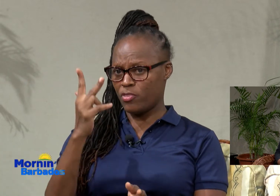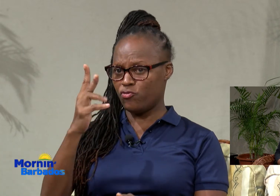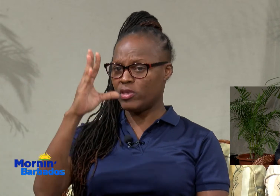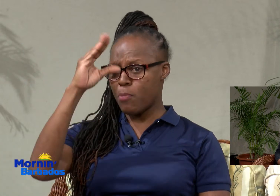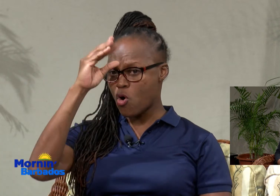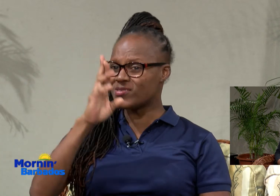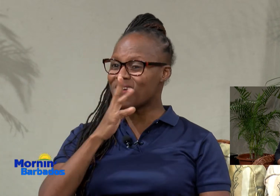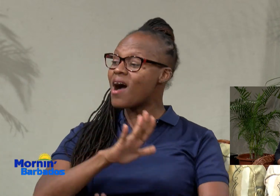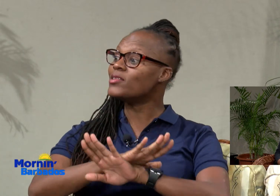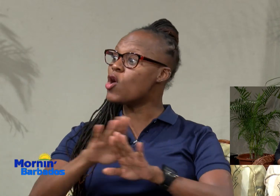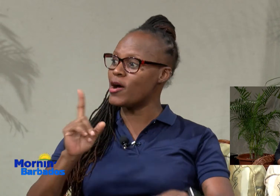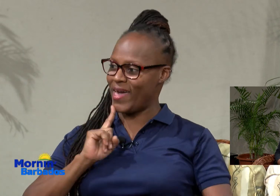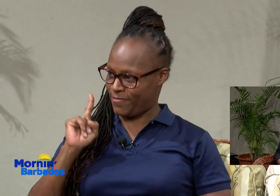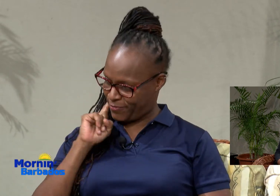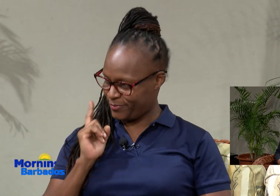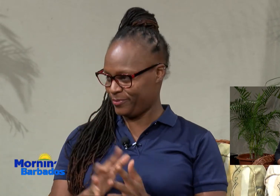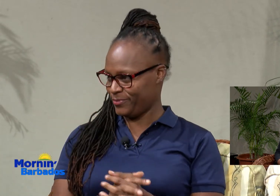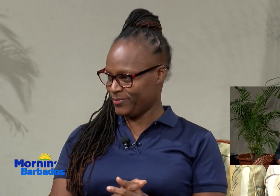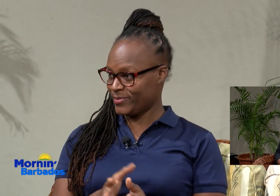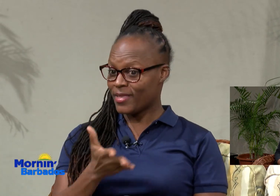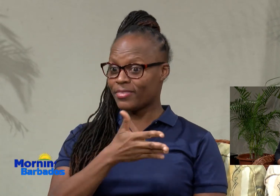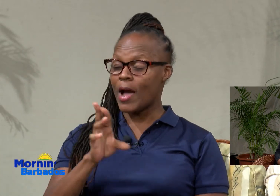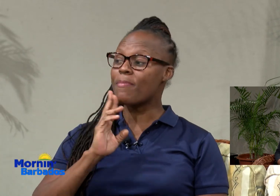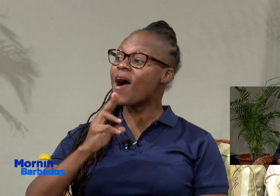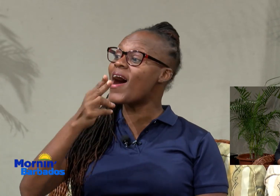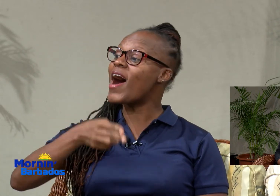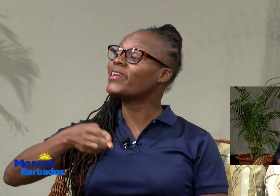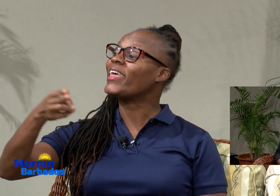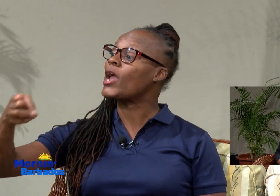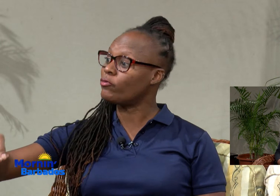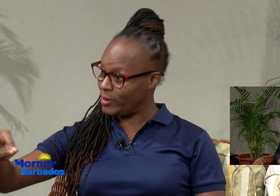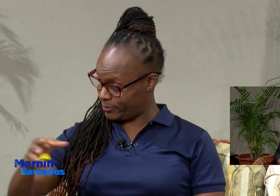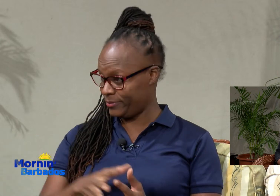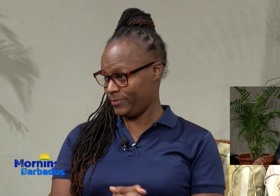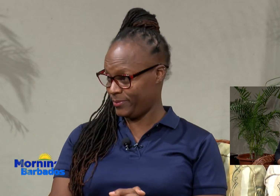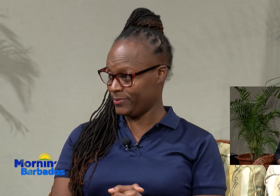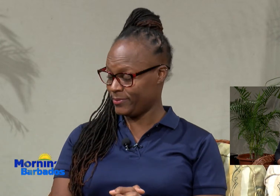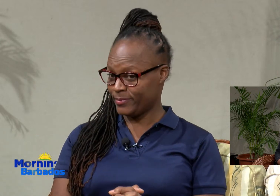For example, my 3 children, my boys aren't deaf.